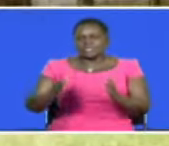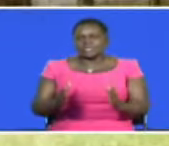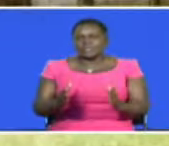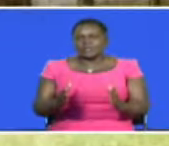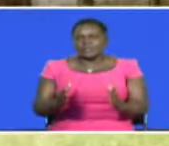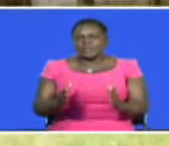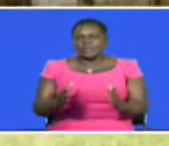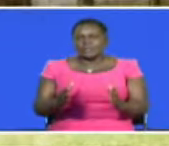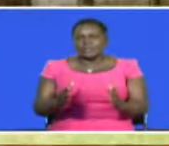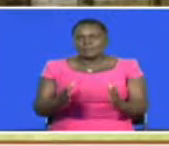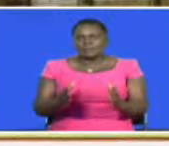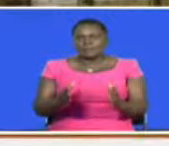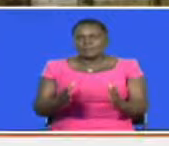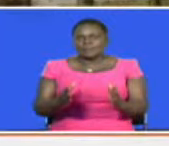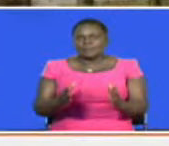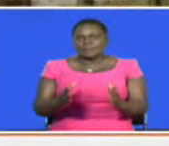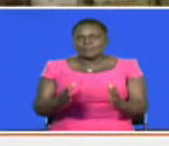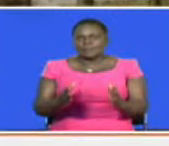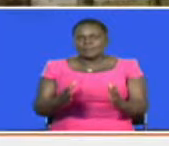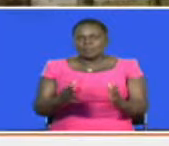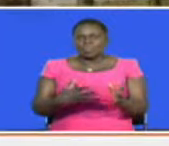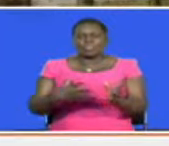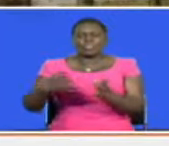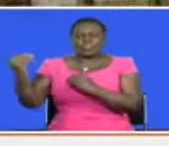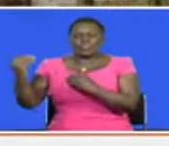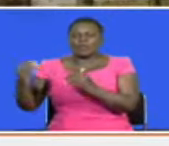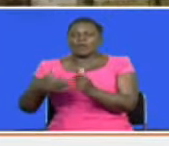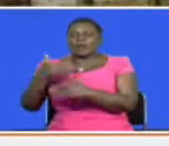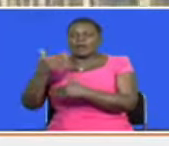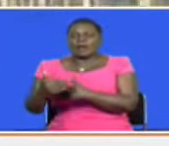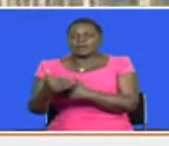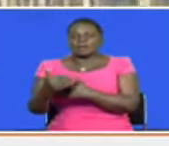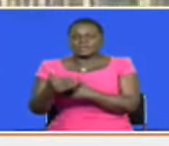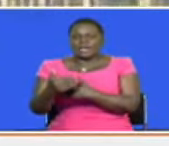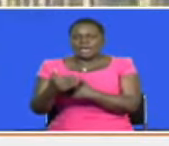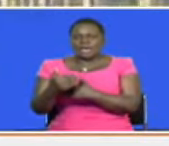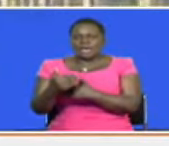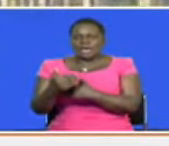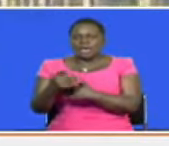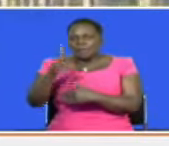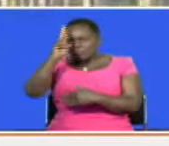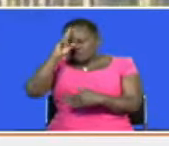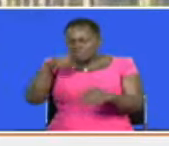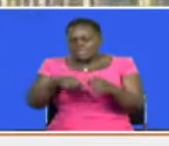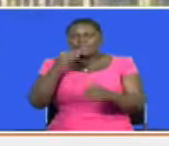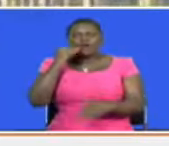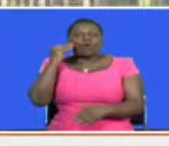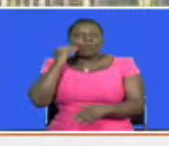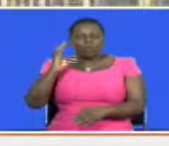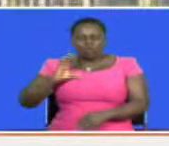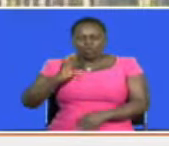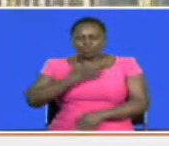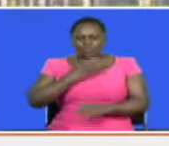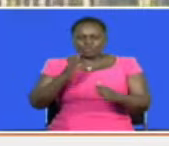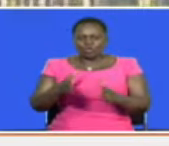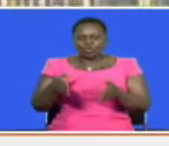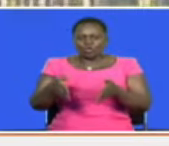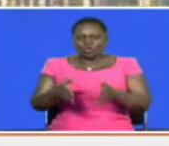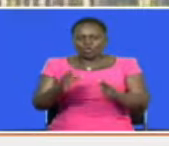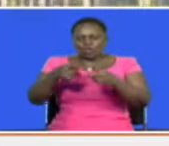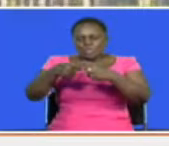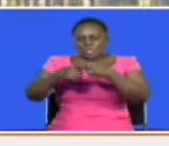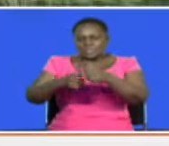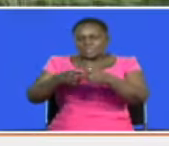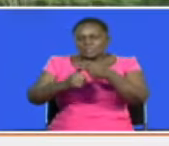as Victor Cheriot, who fled the scene shortly after detectives stormed the home. According to the commission, the roads